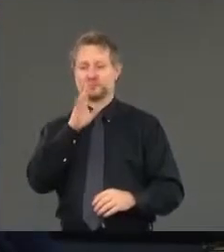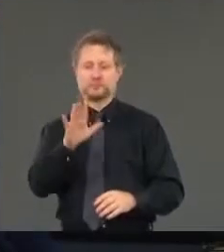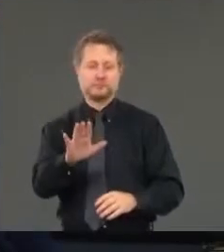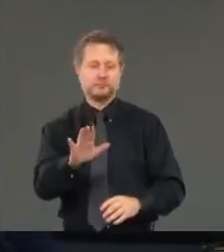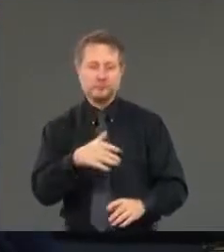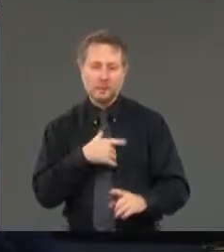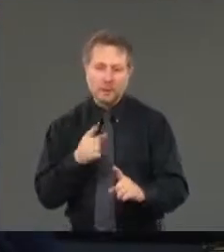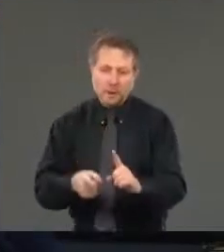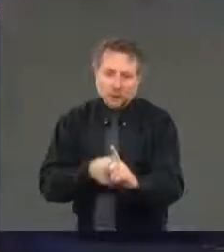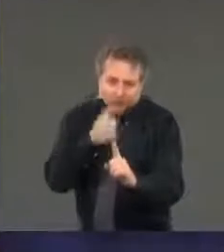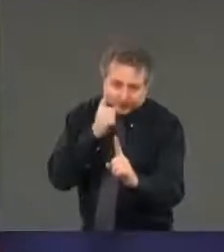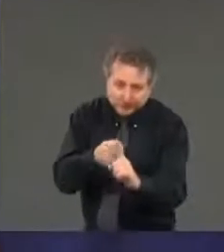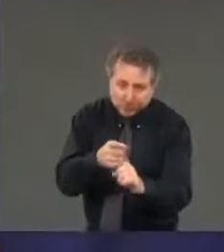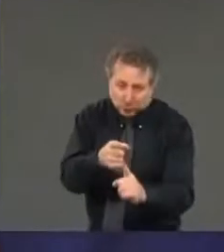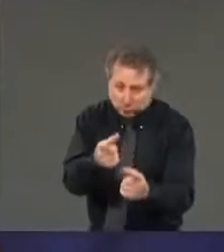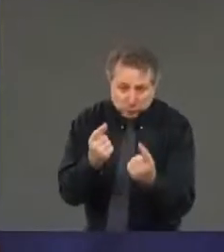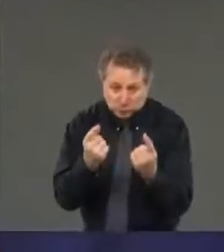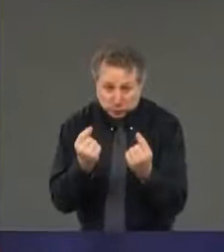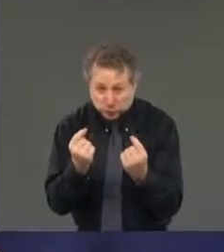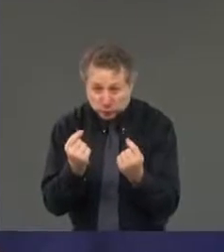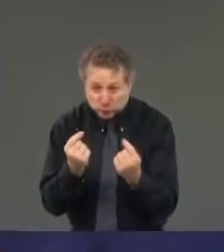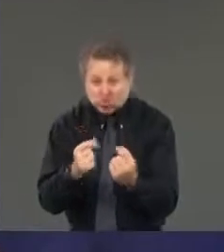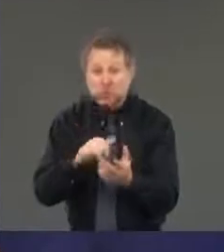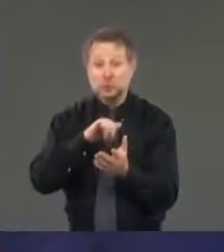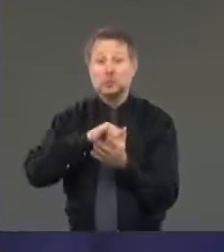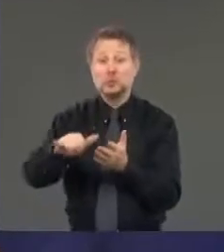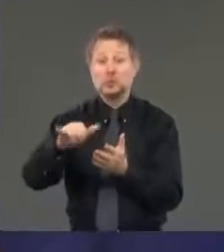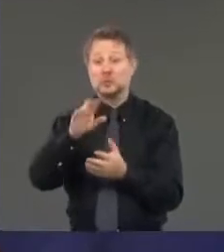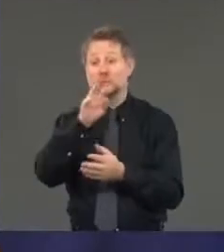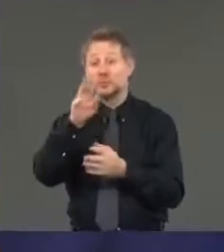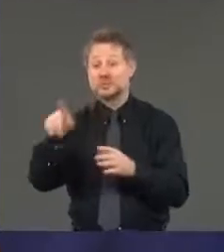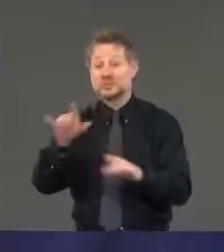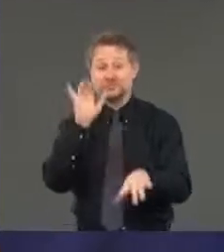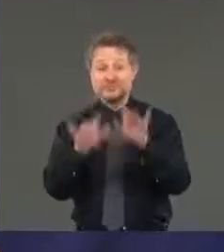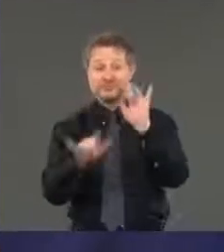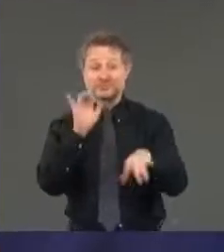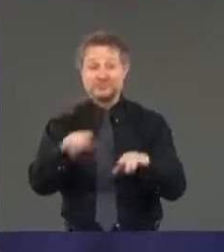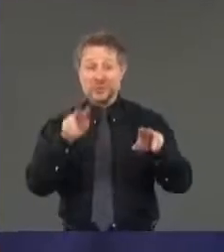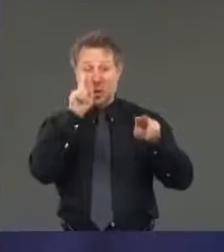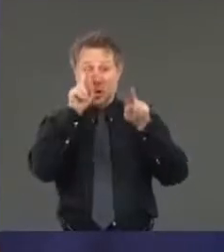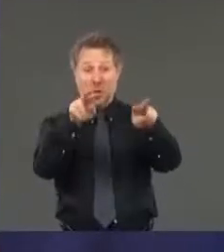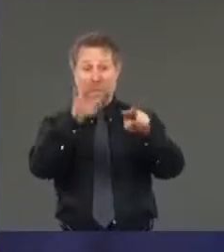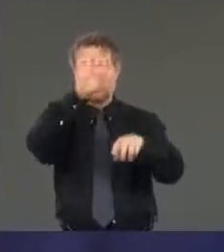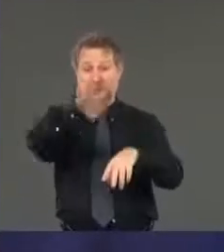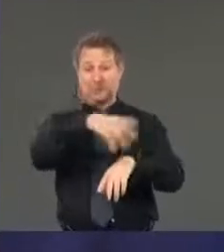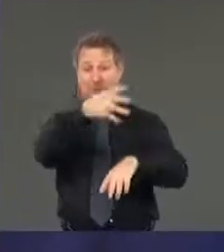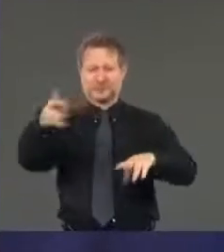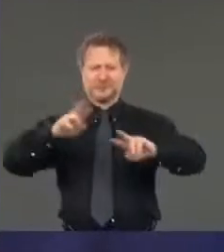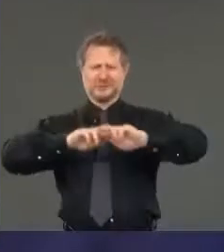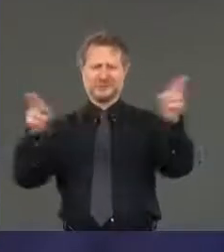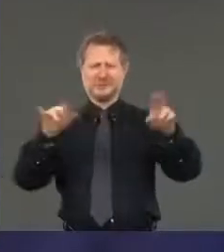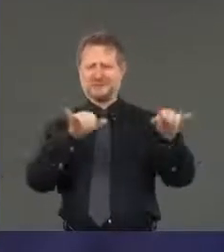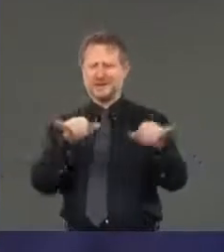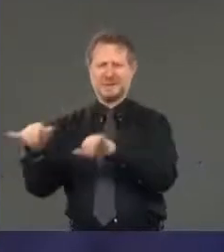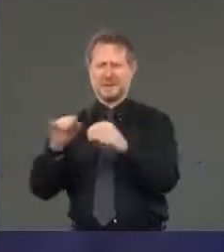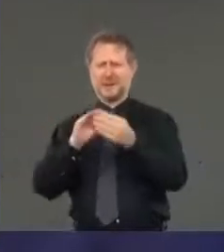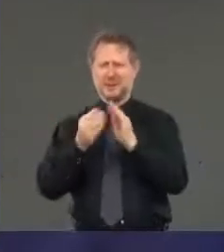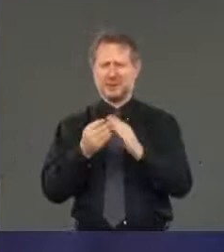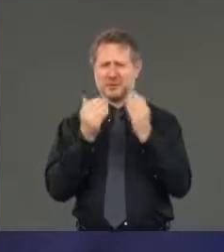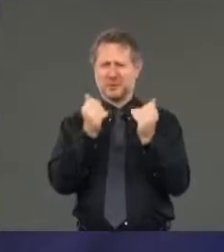to the state dashboard. You can see the numbers. No local official can open